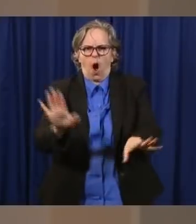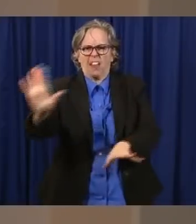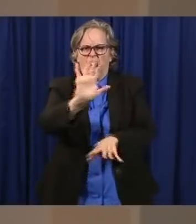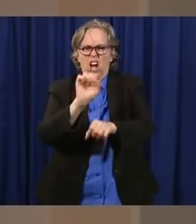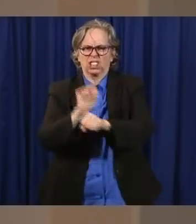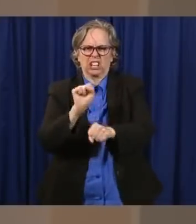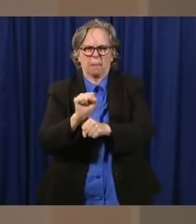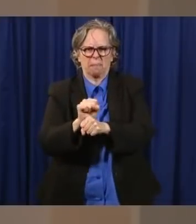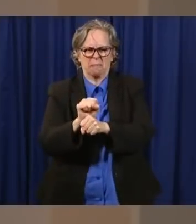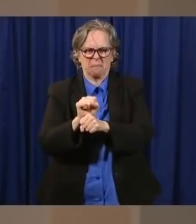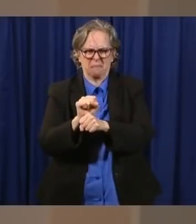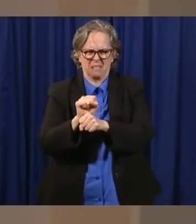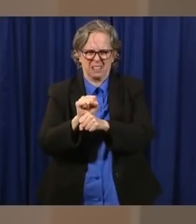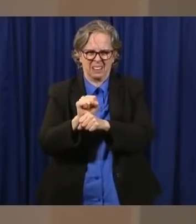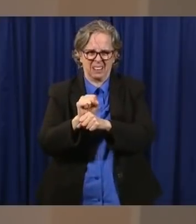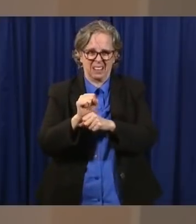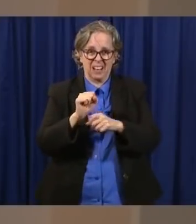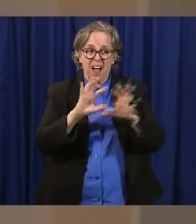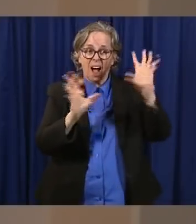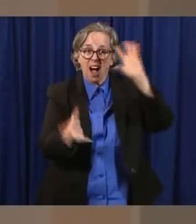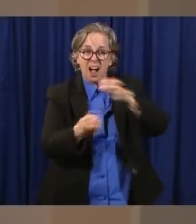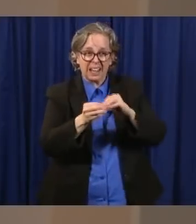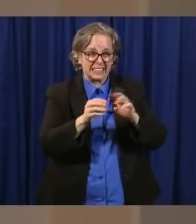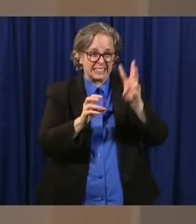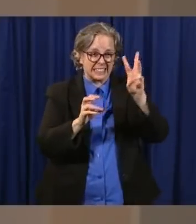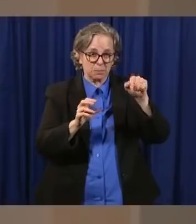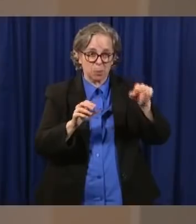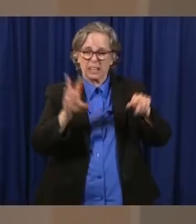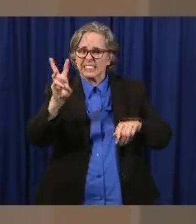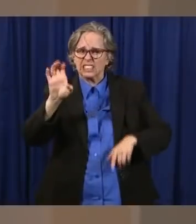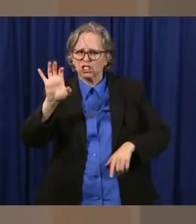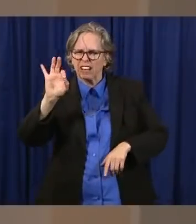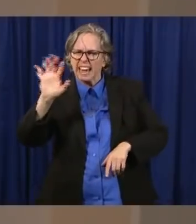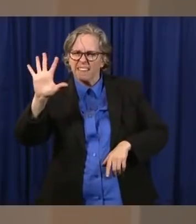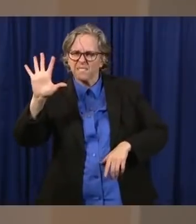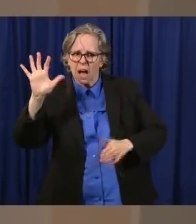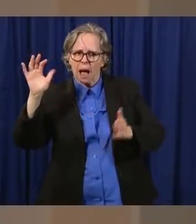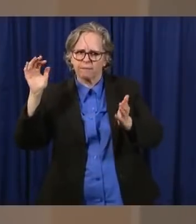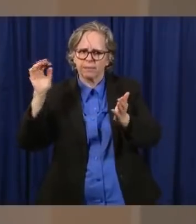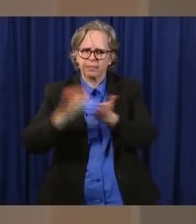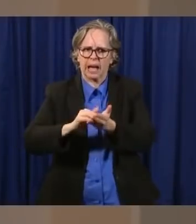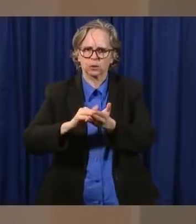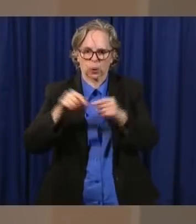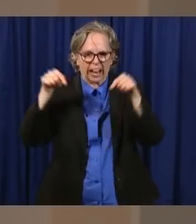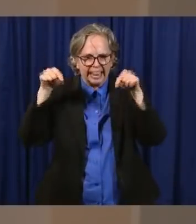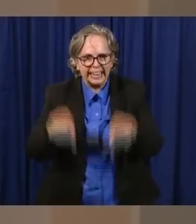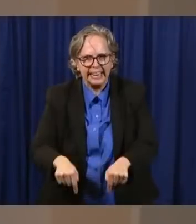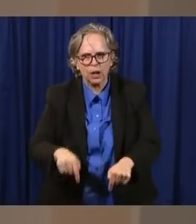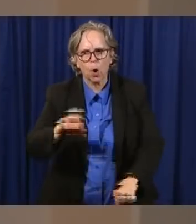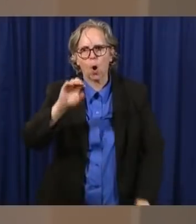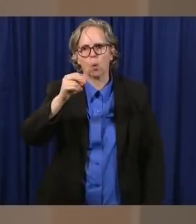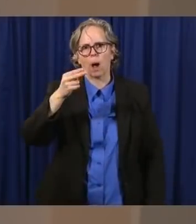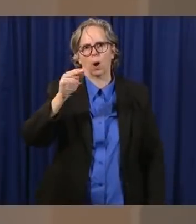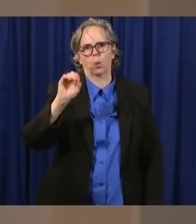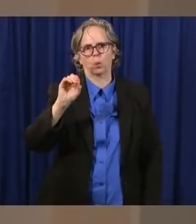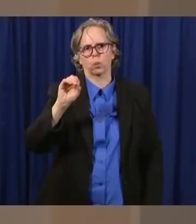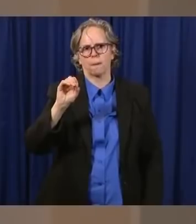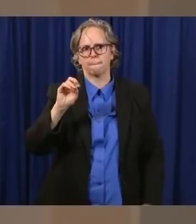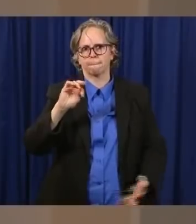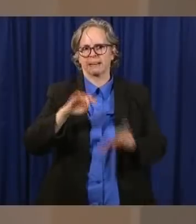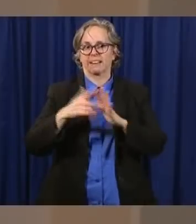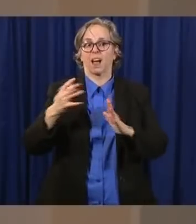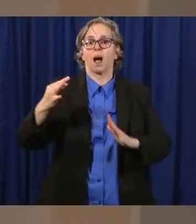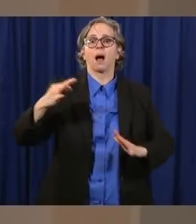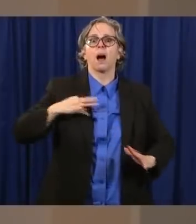696,519 were Ohioans who have applied for unemployment who